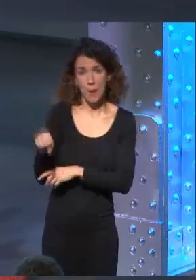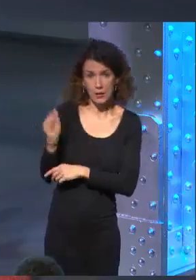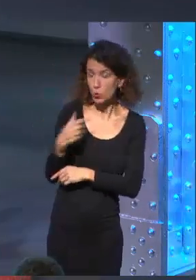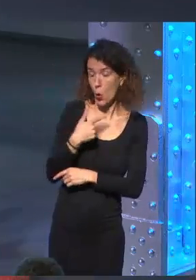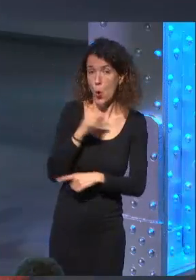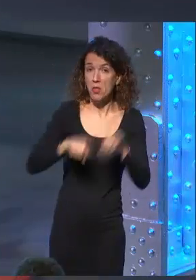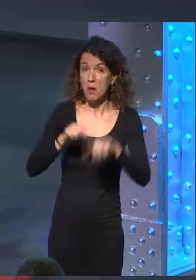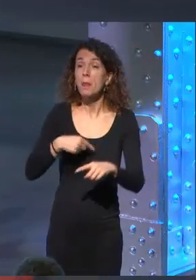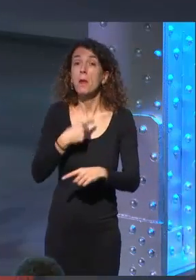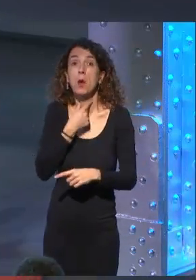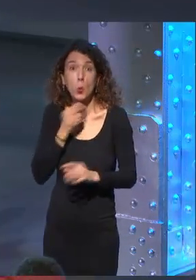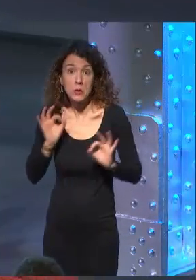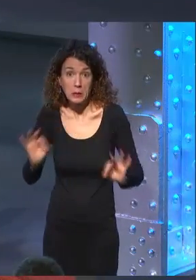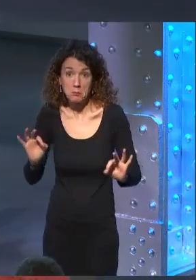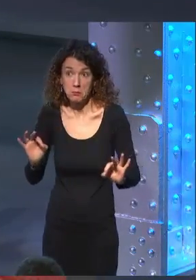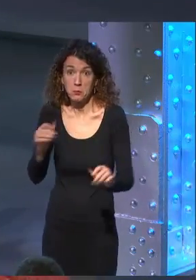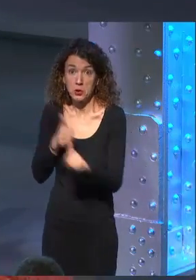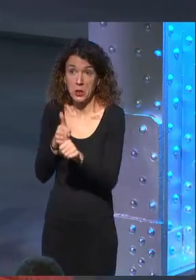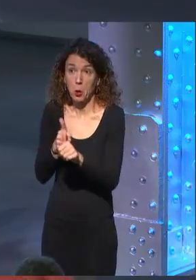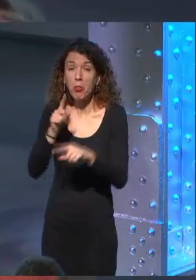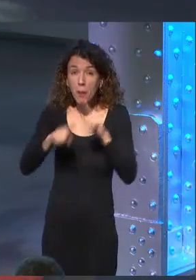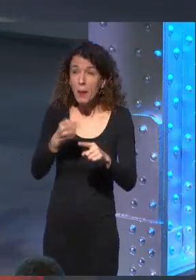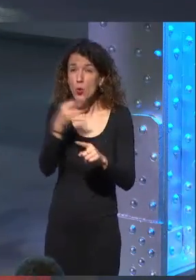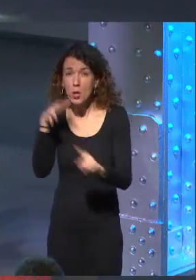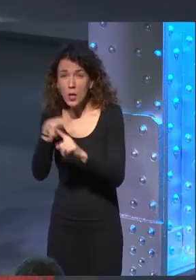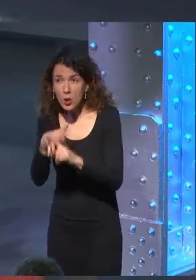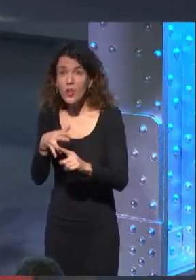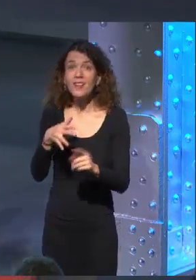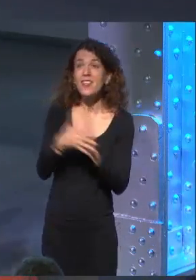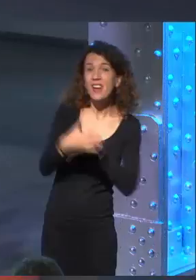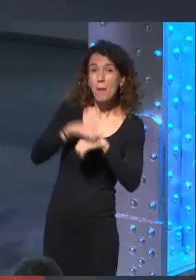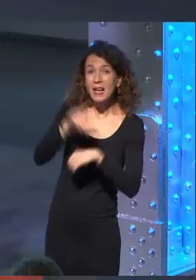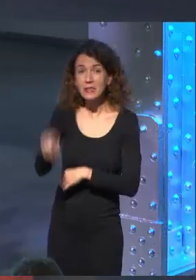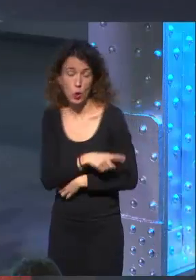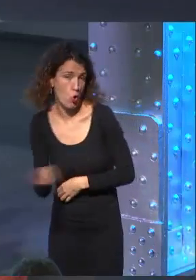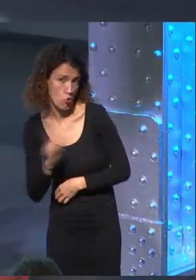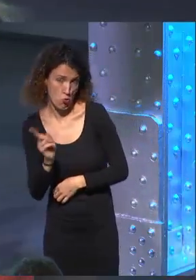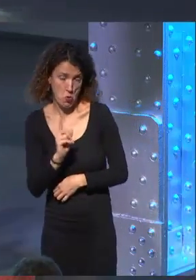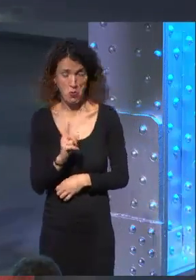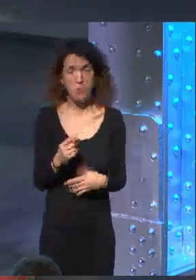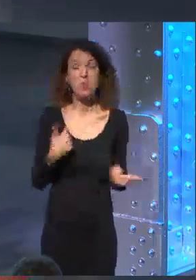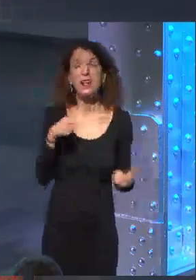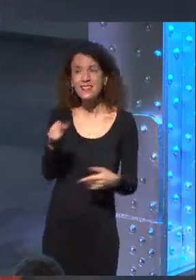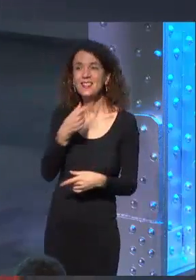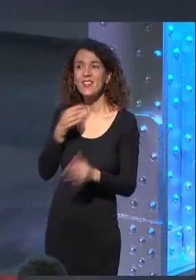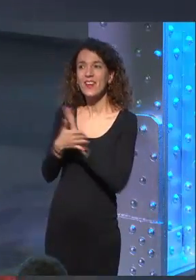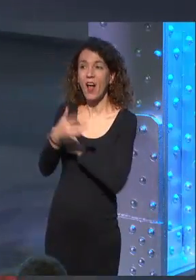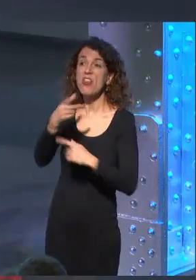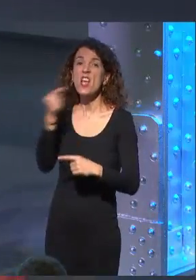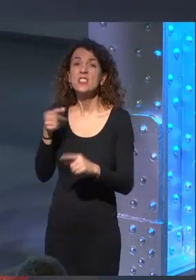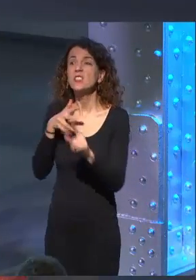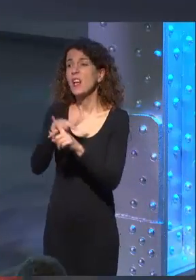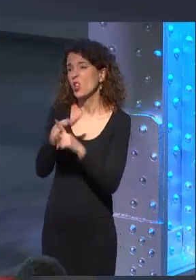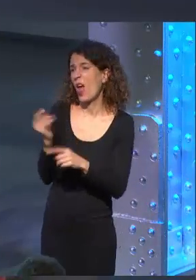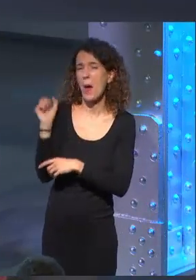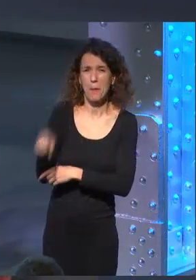Because, for example, I have a picture, and if I like that picture, I upload it, and that's good, but I'm not looking for followers.